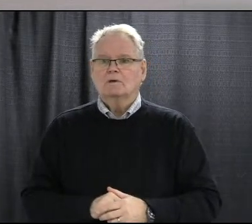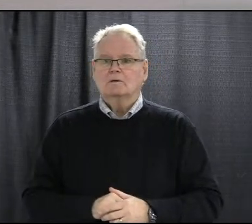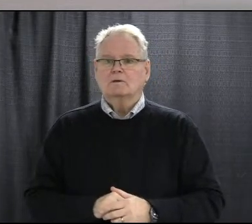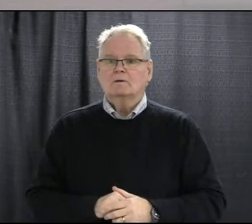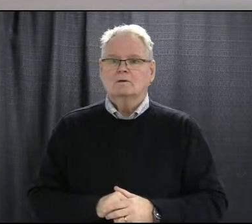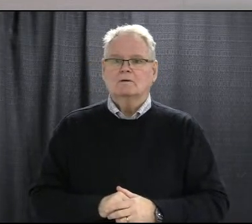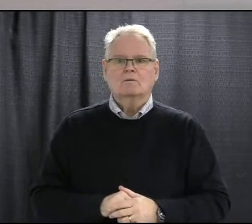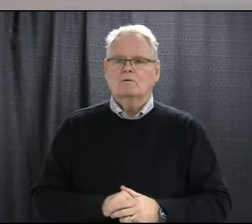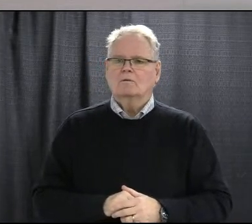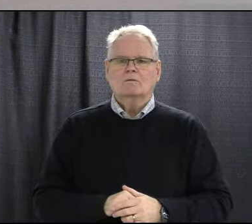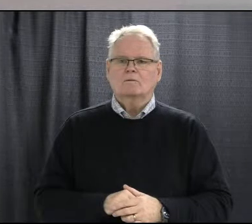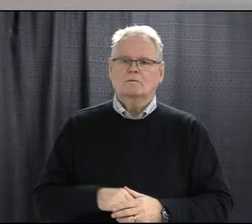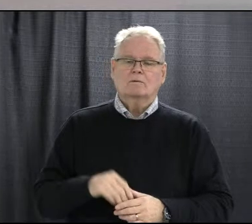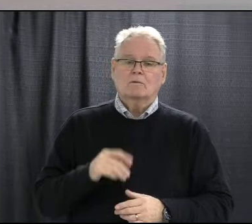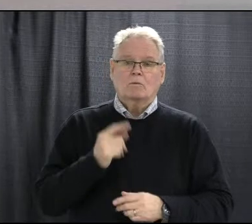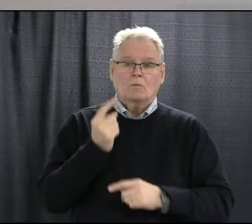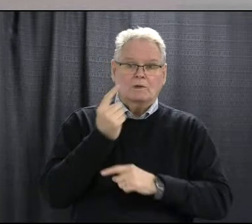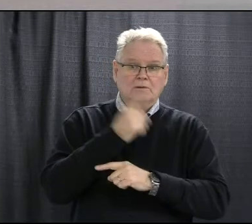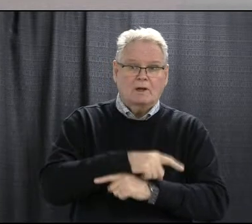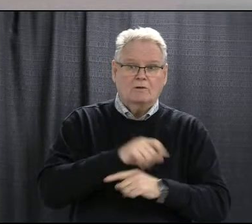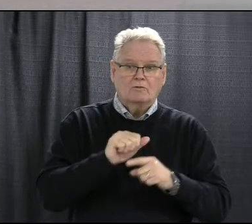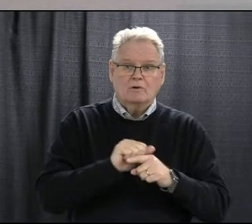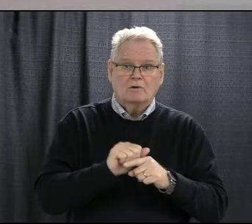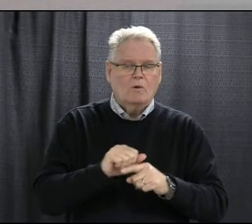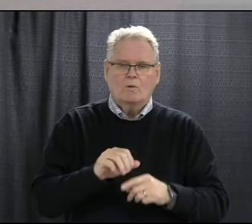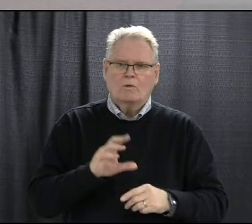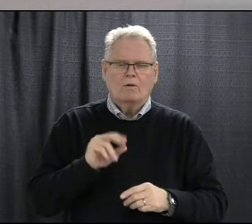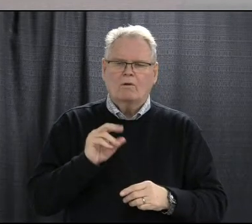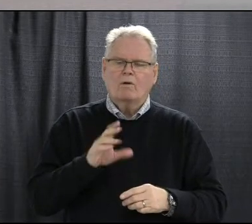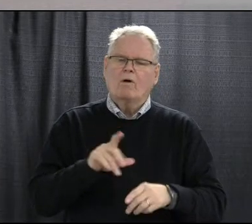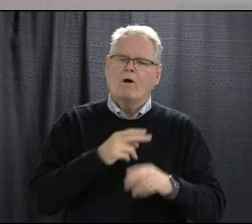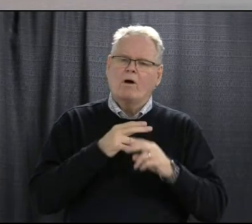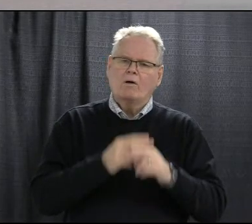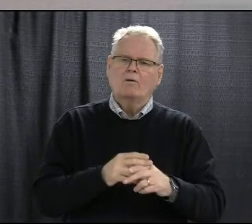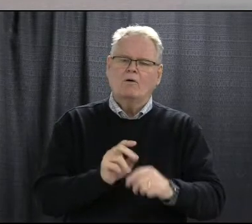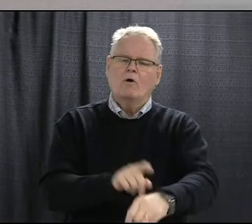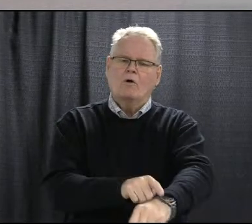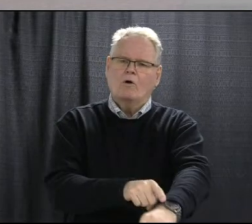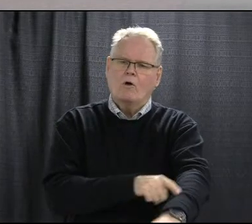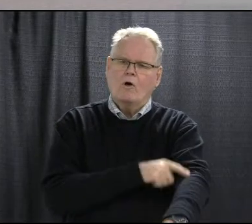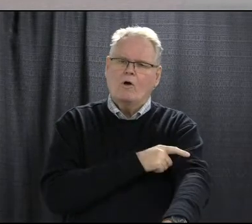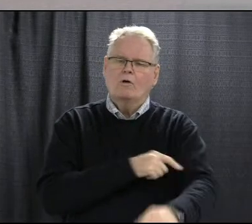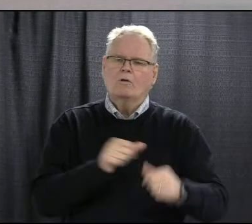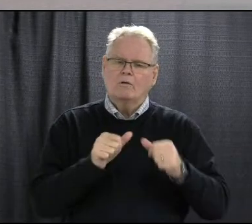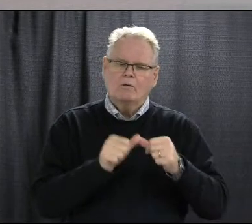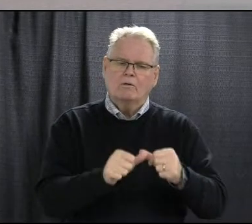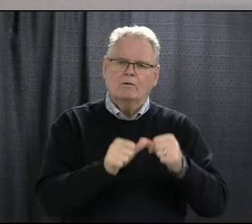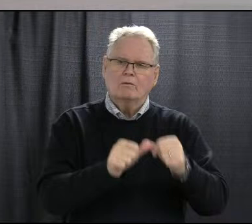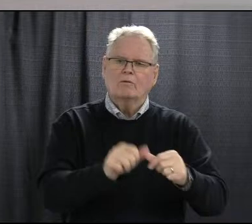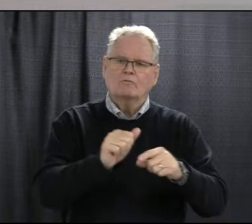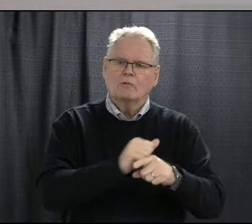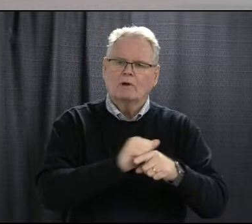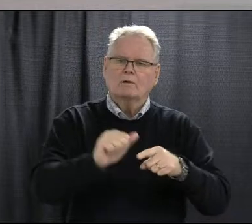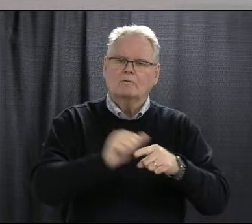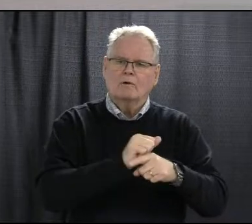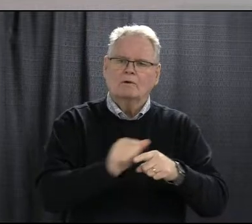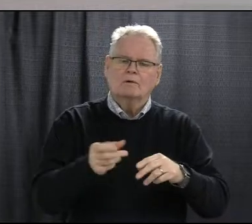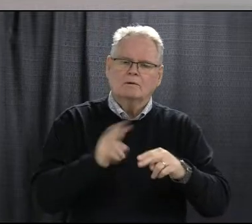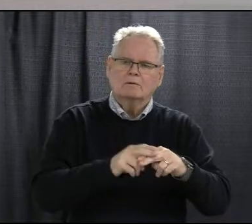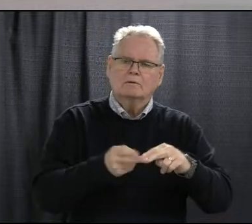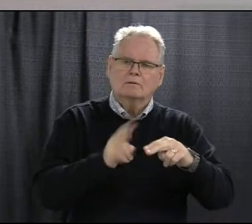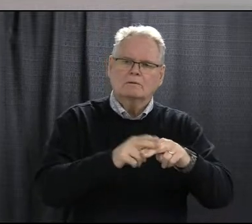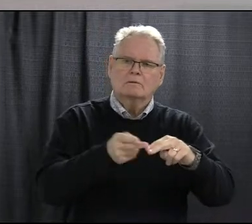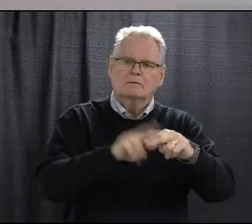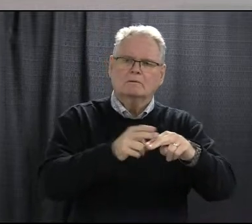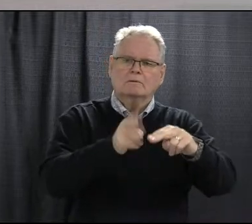is going to happen over a number of years. Right, so is it accurate to say that this is a plan and that there's no set date to have all of this